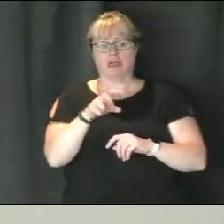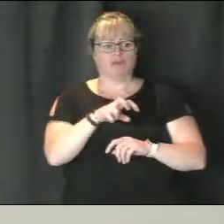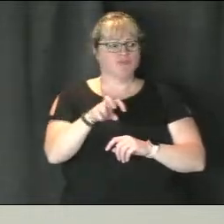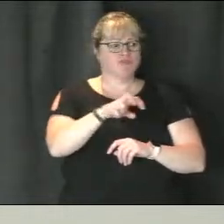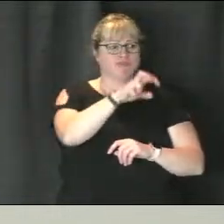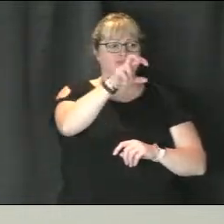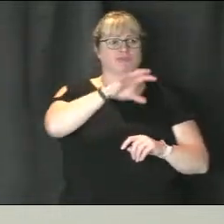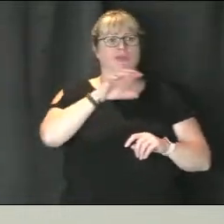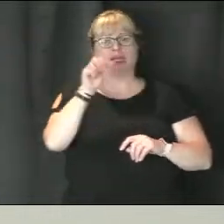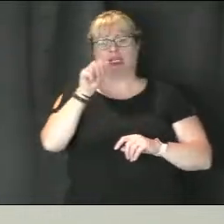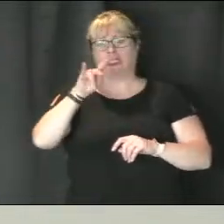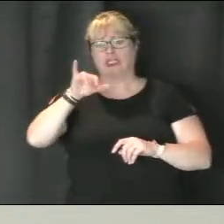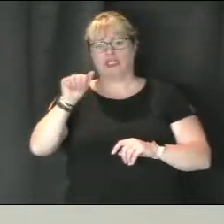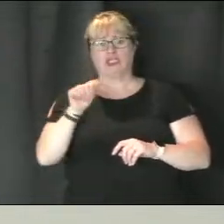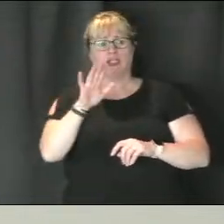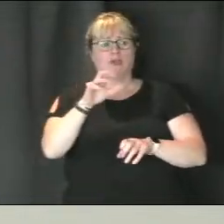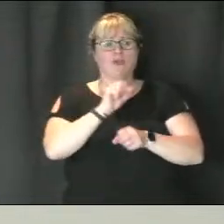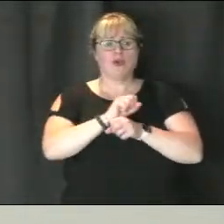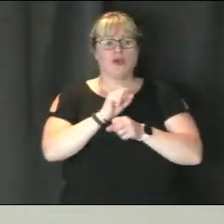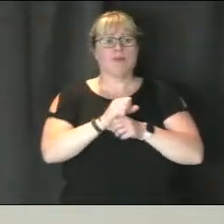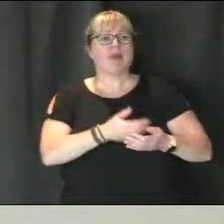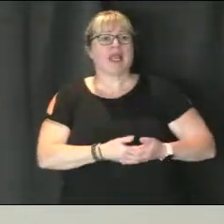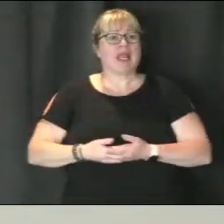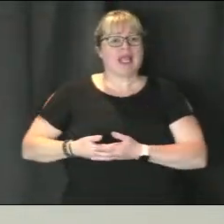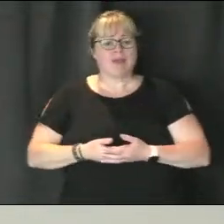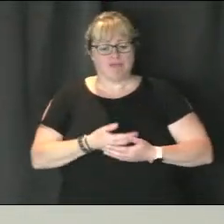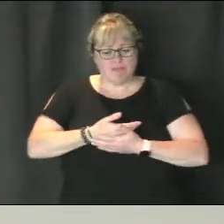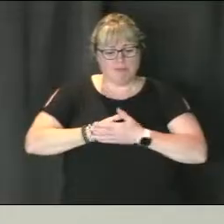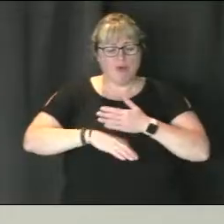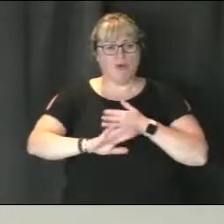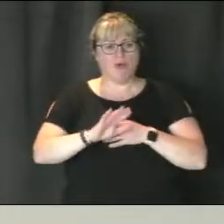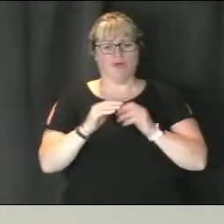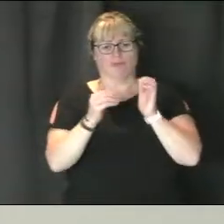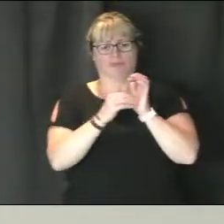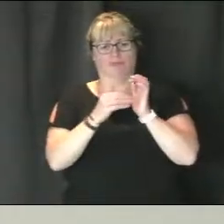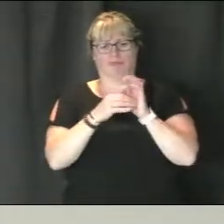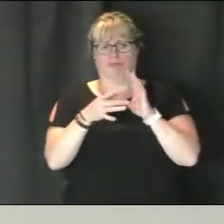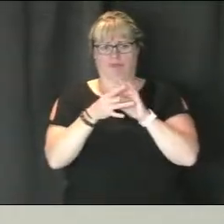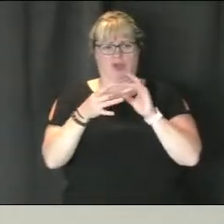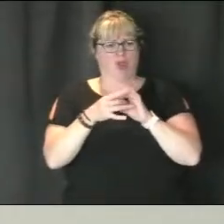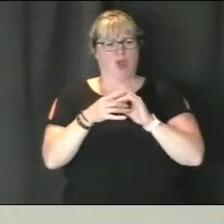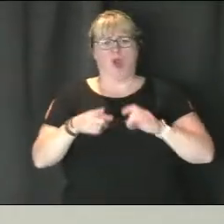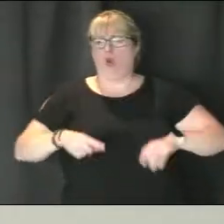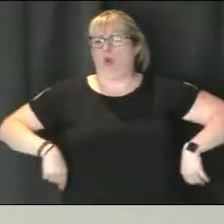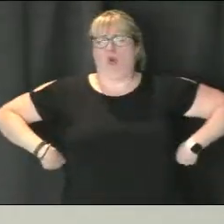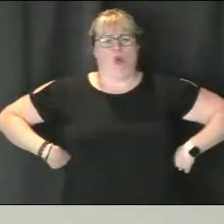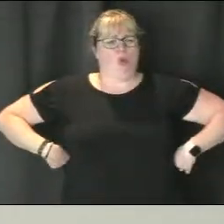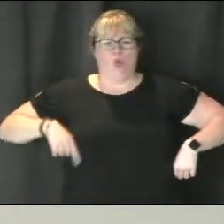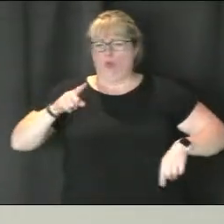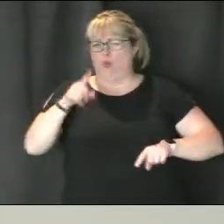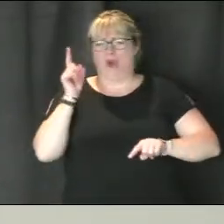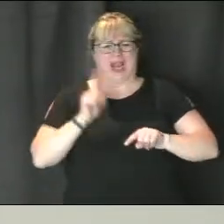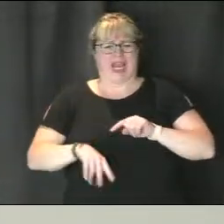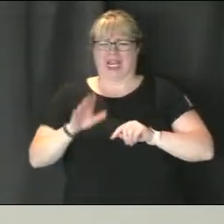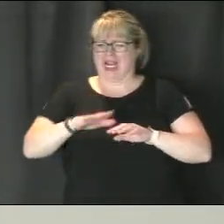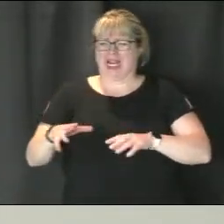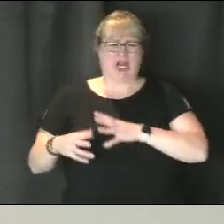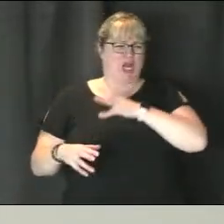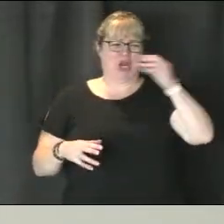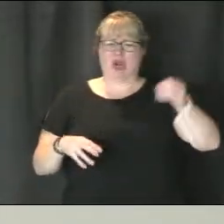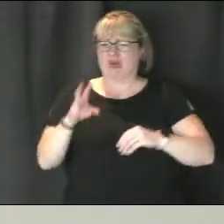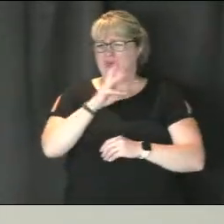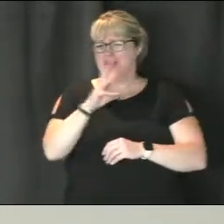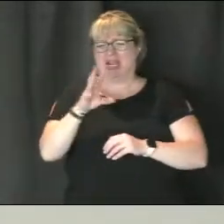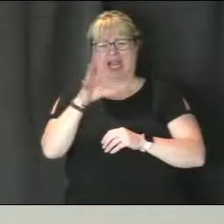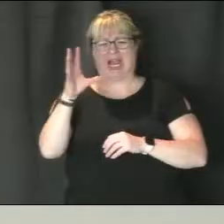continent with his work in obstetrics said, "You cannot take your children to West